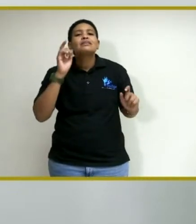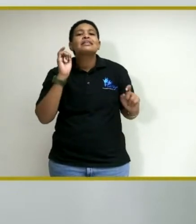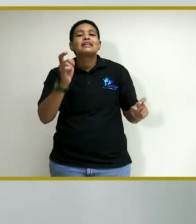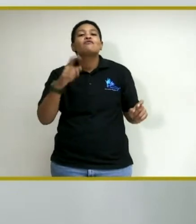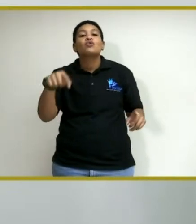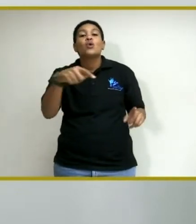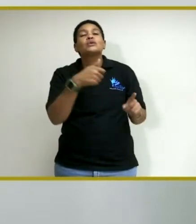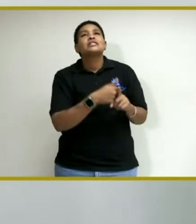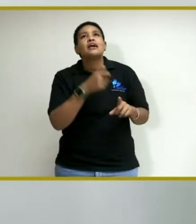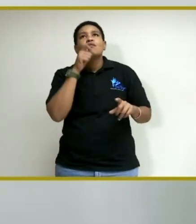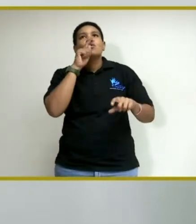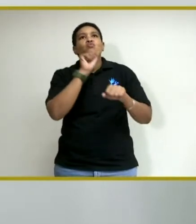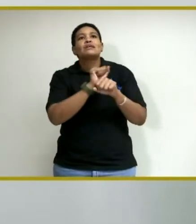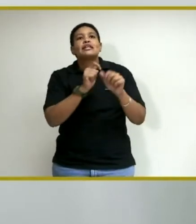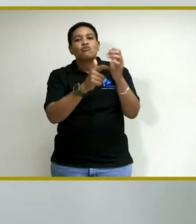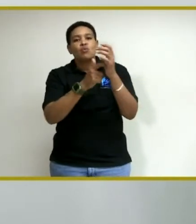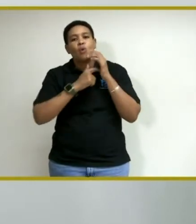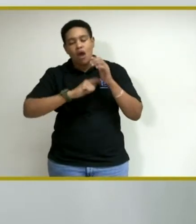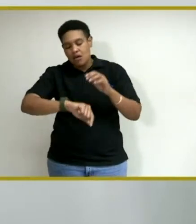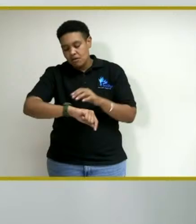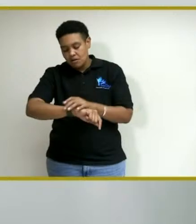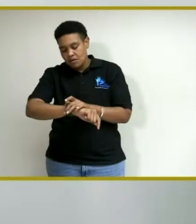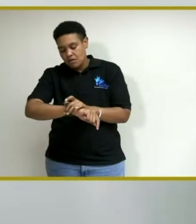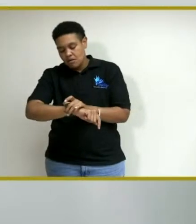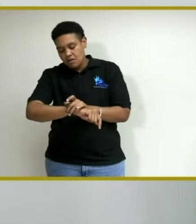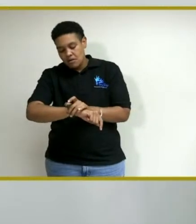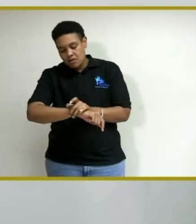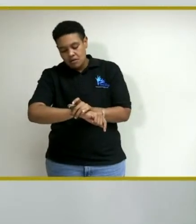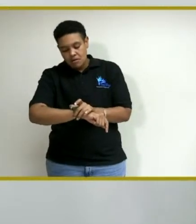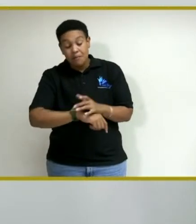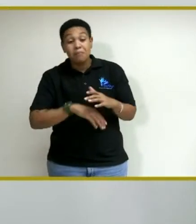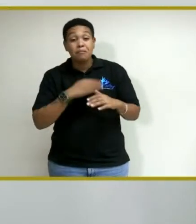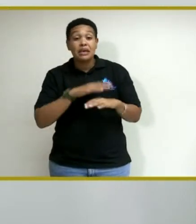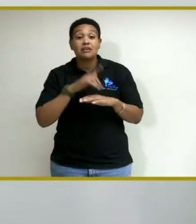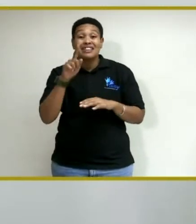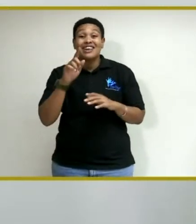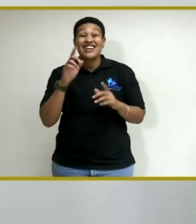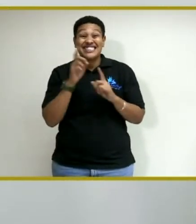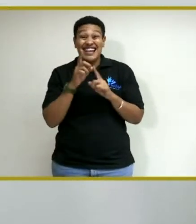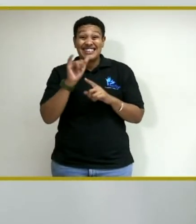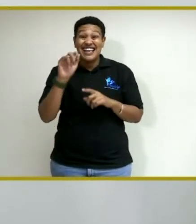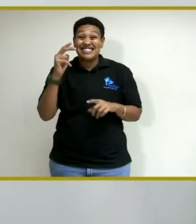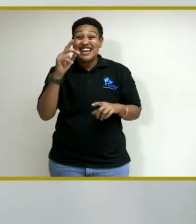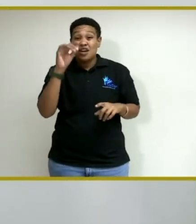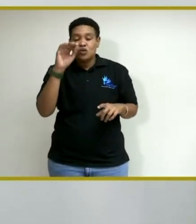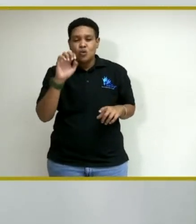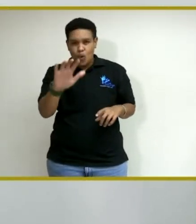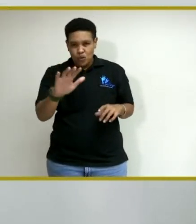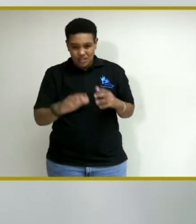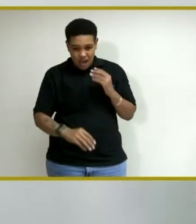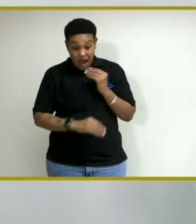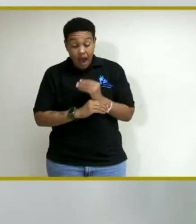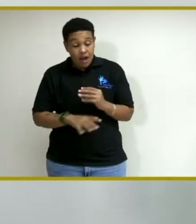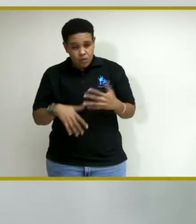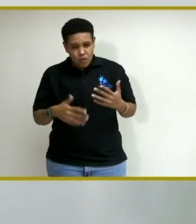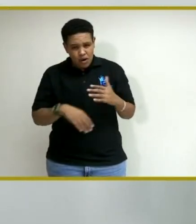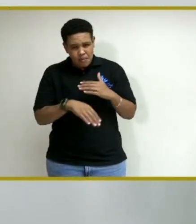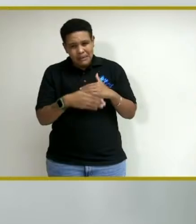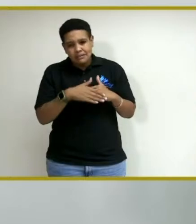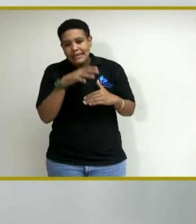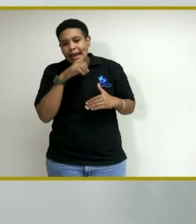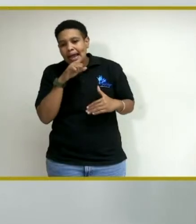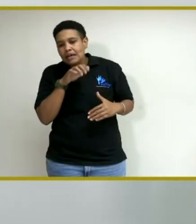those who require, based on their dates, that second dose. And based on